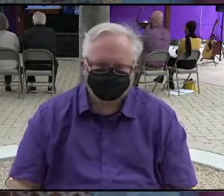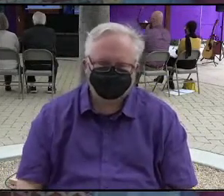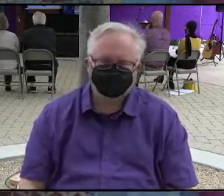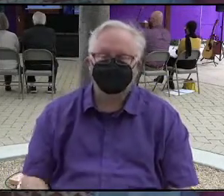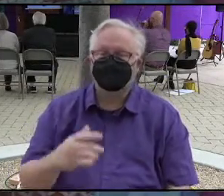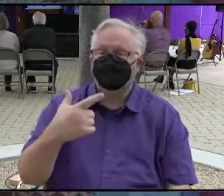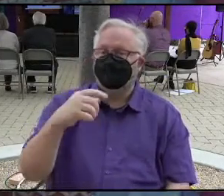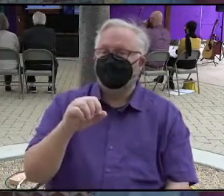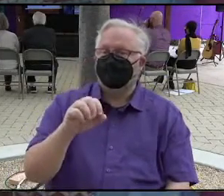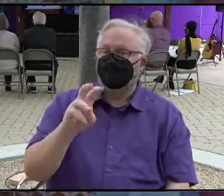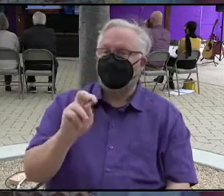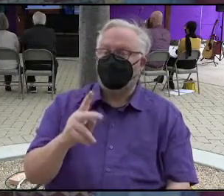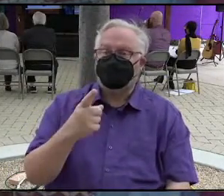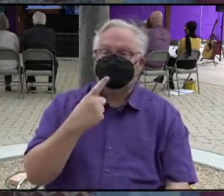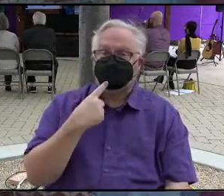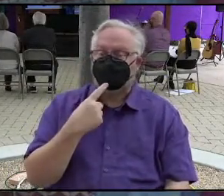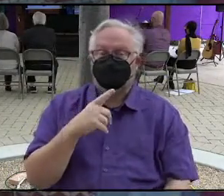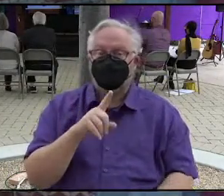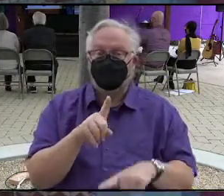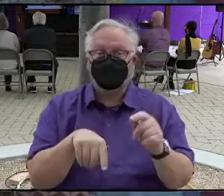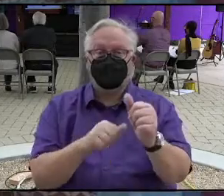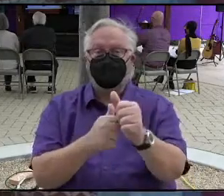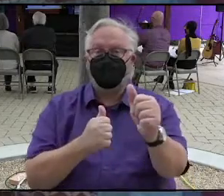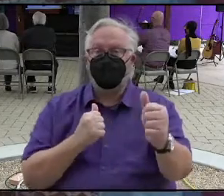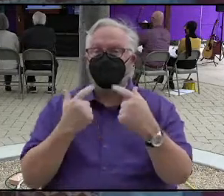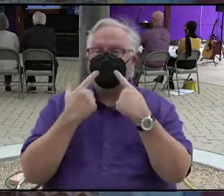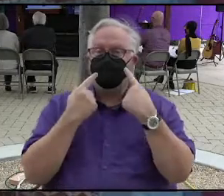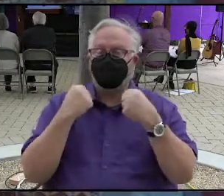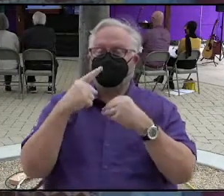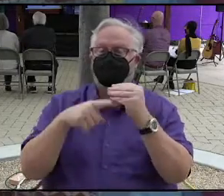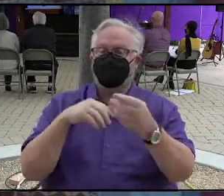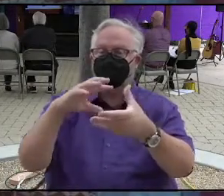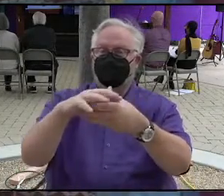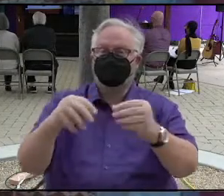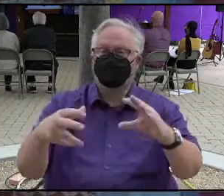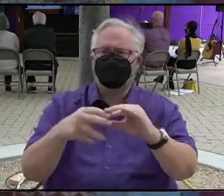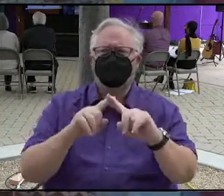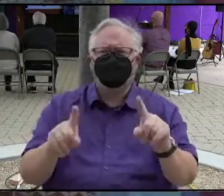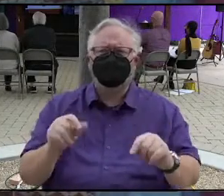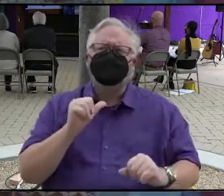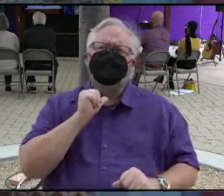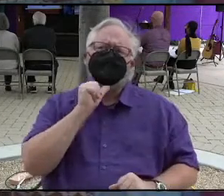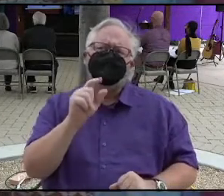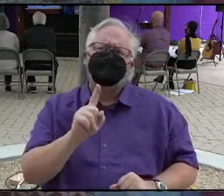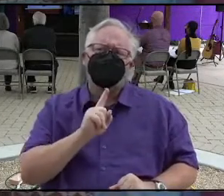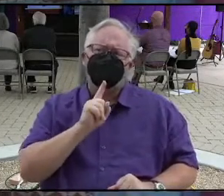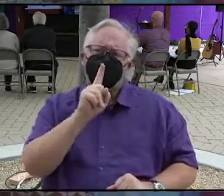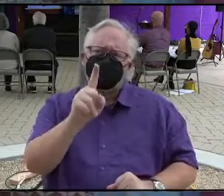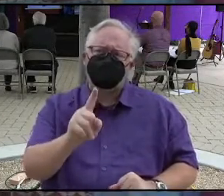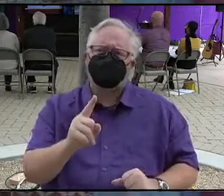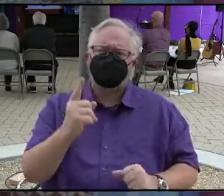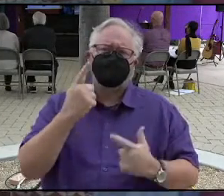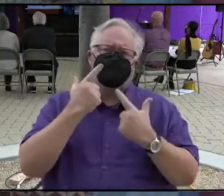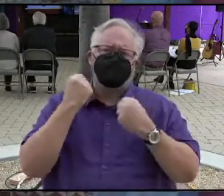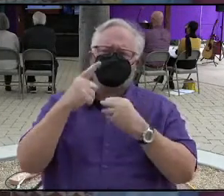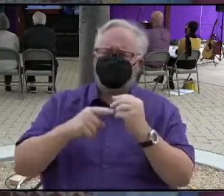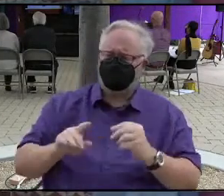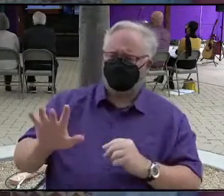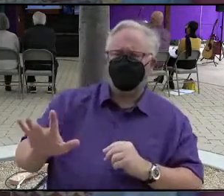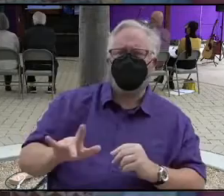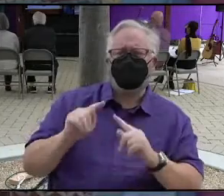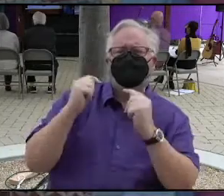Gowan said he too couldn't help but laugh at the story, but he wasn't really laughing at his teammate's misfortune. He